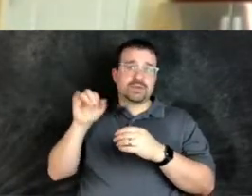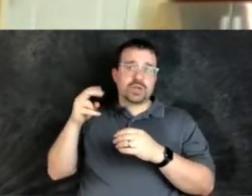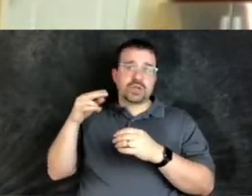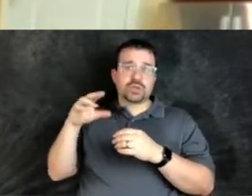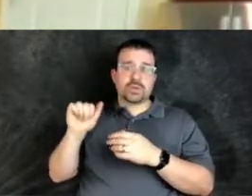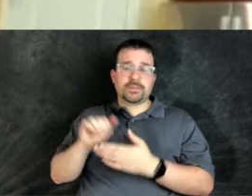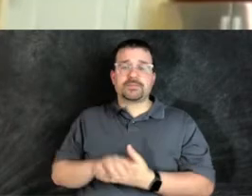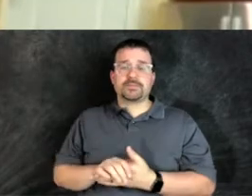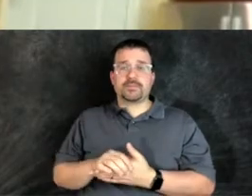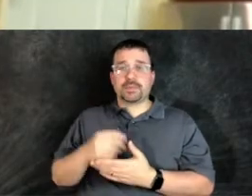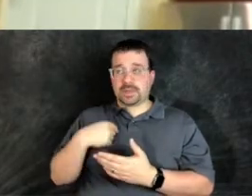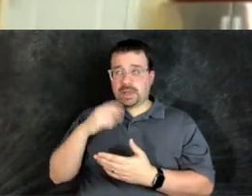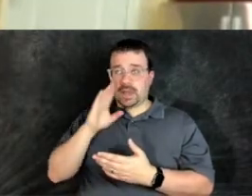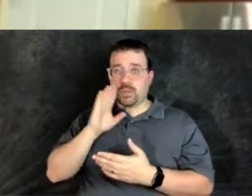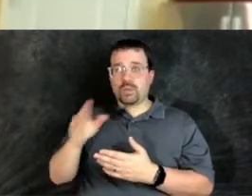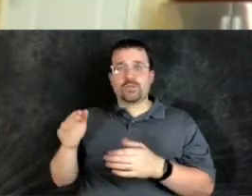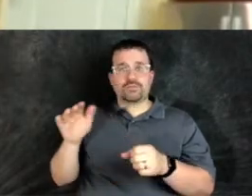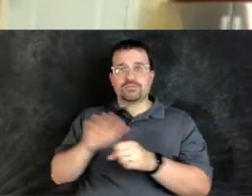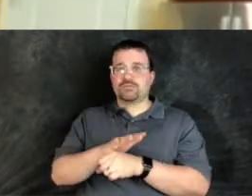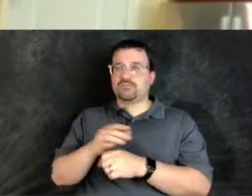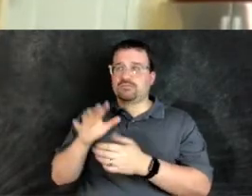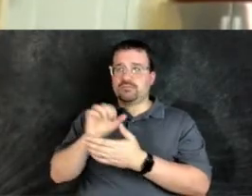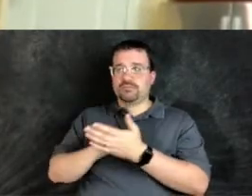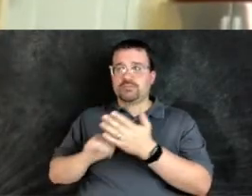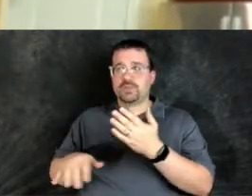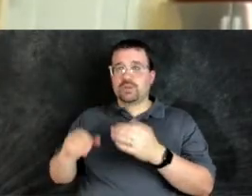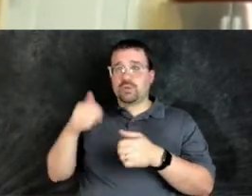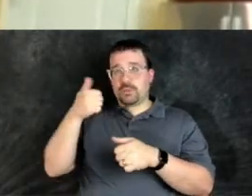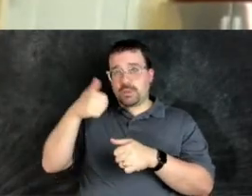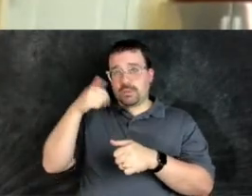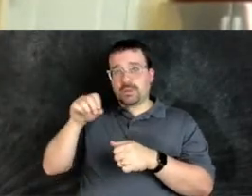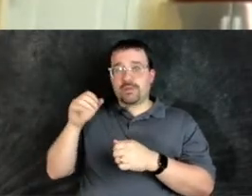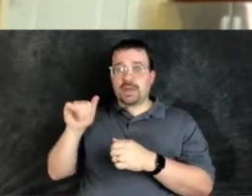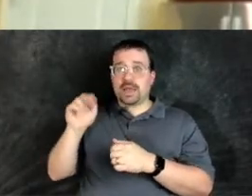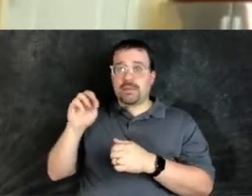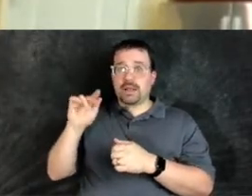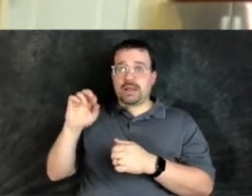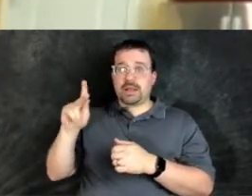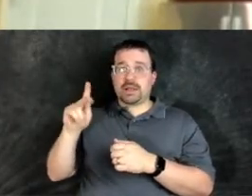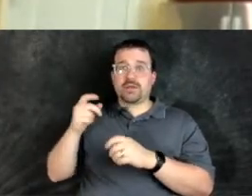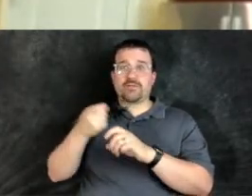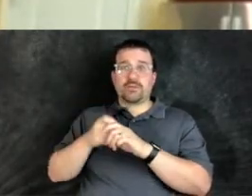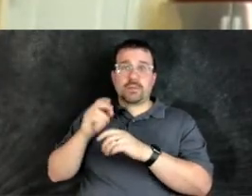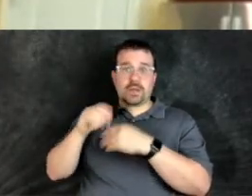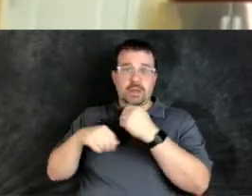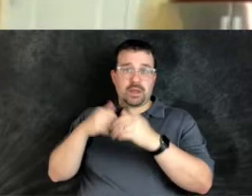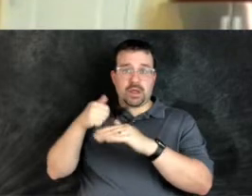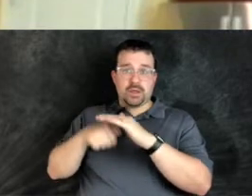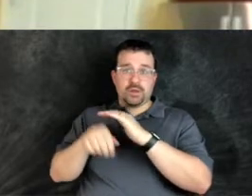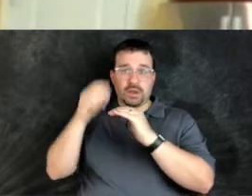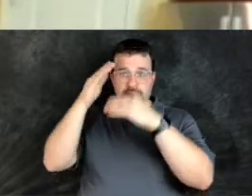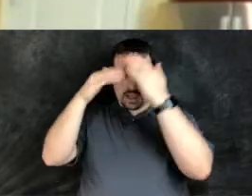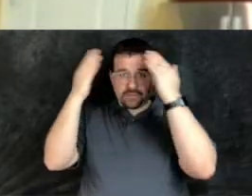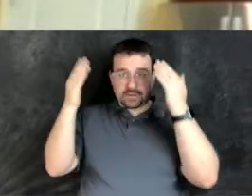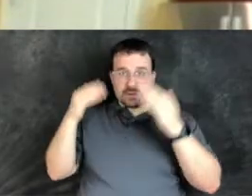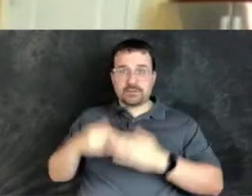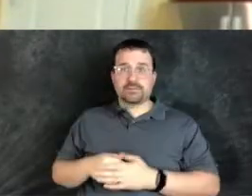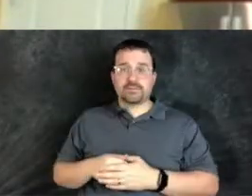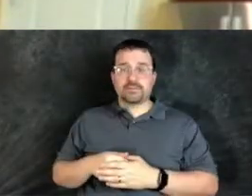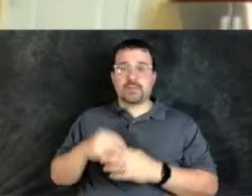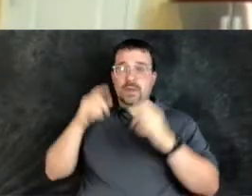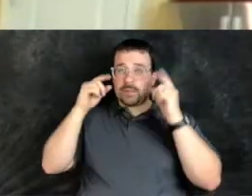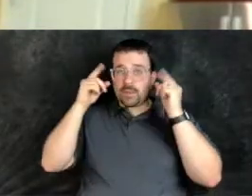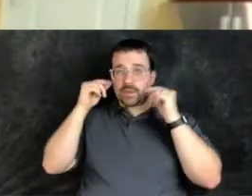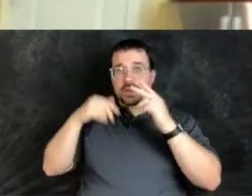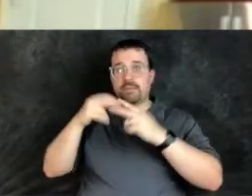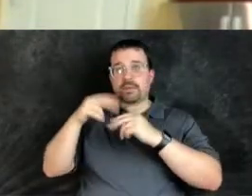Joshua. I will utterly blot out the remembrance of Amalek from under heaven. And Moses built